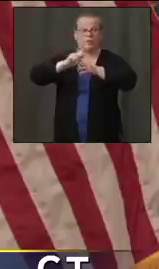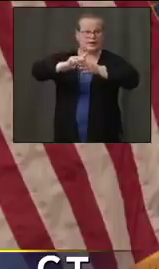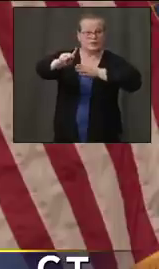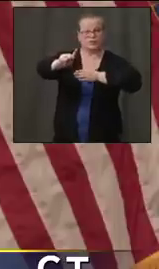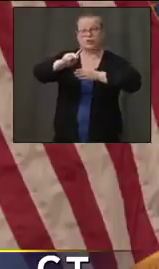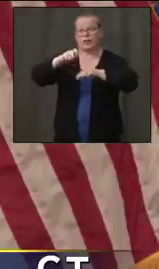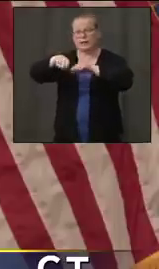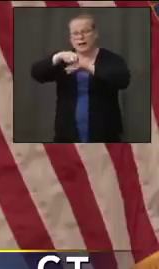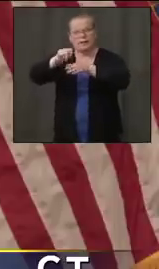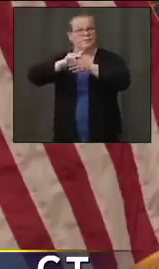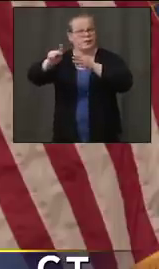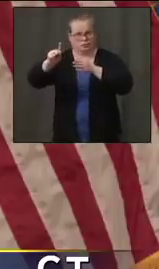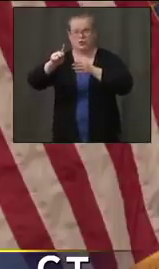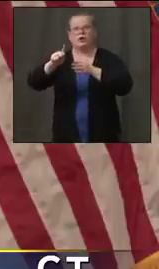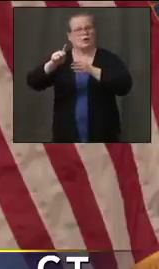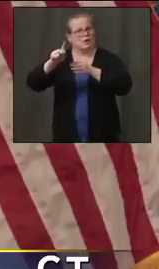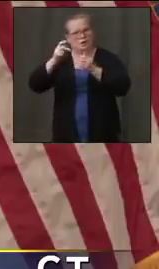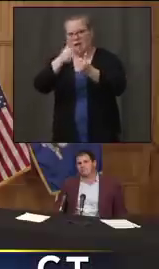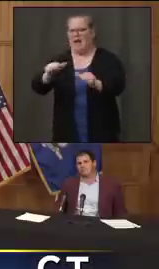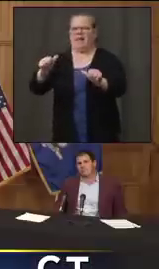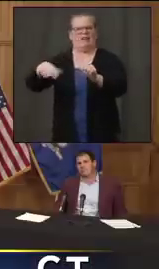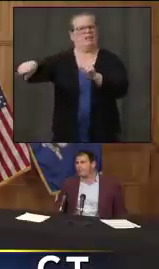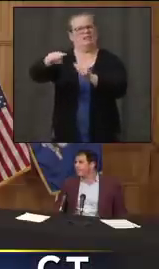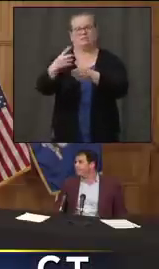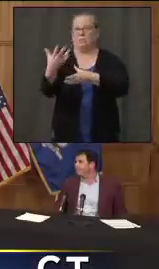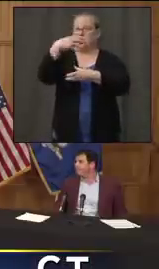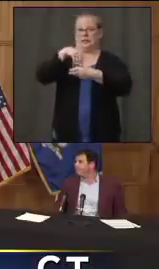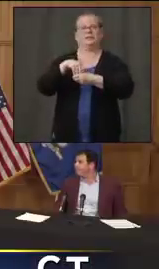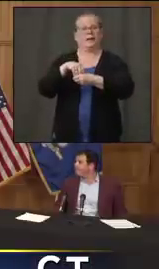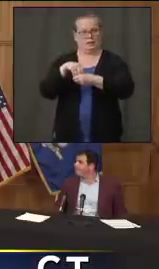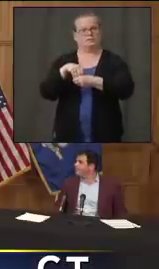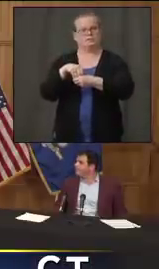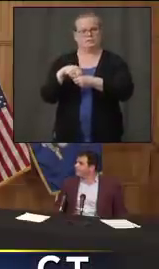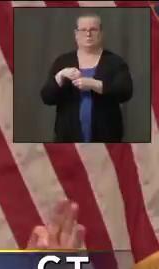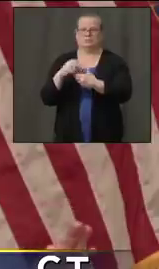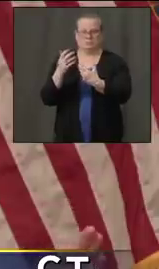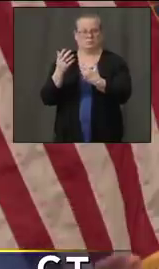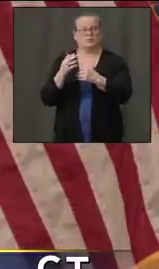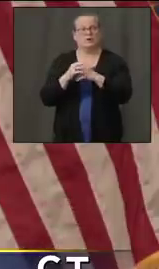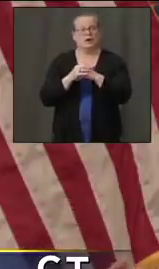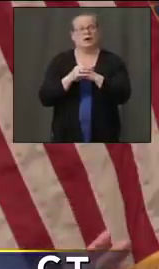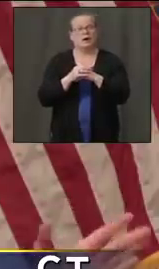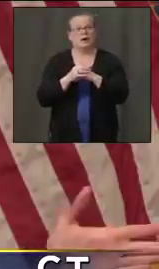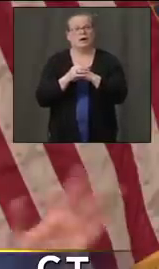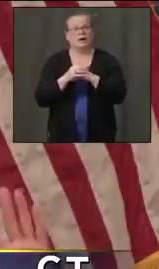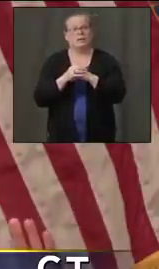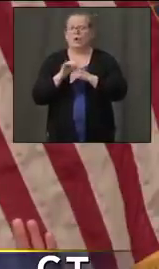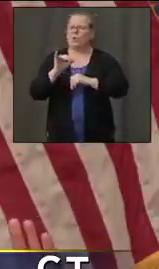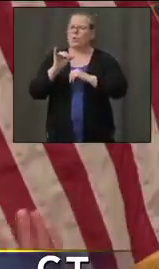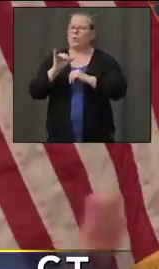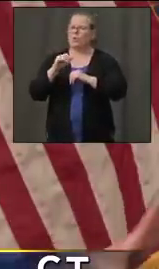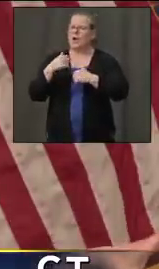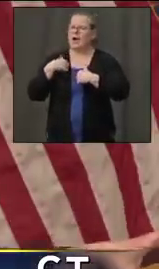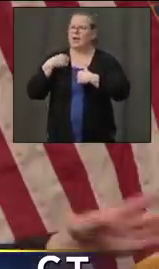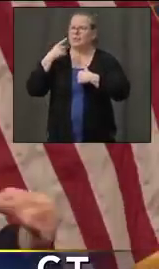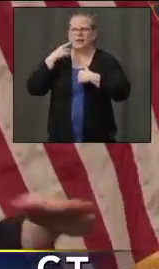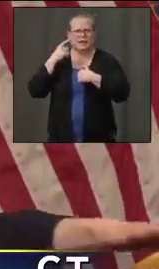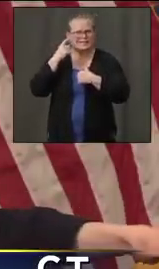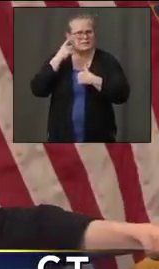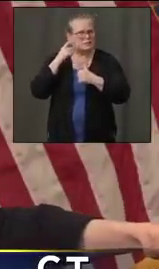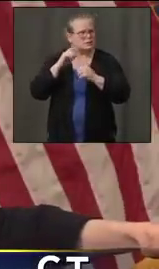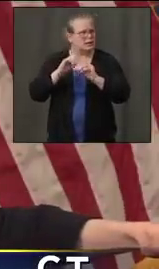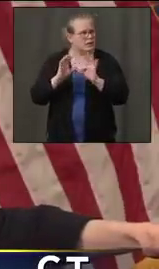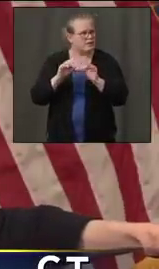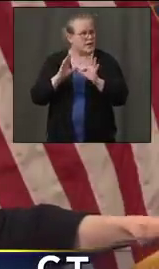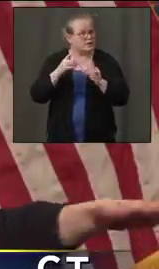to participate. Although I did think, and I'll get clarification right now, I think, did we say that the